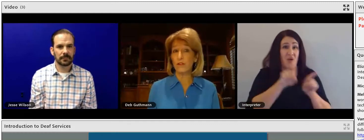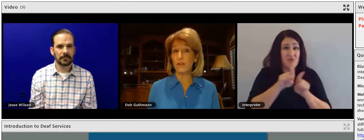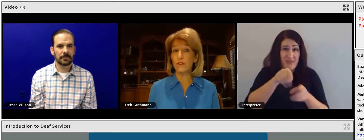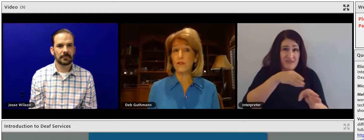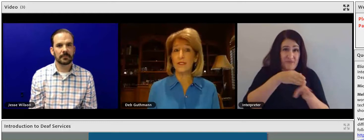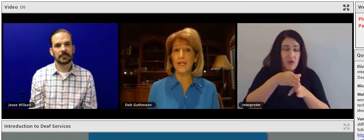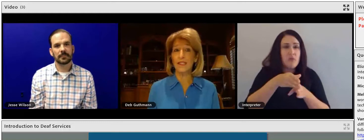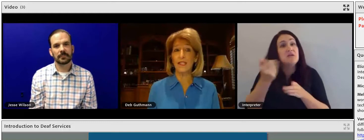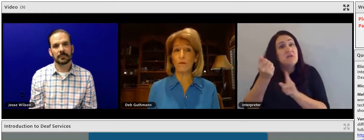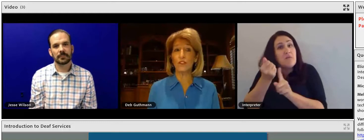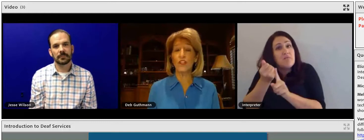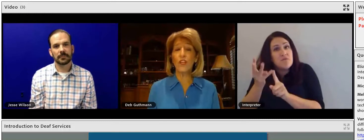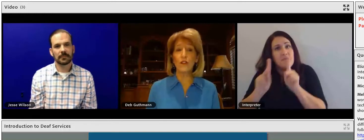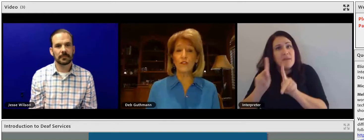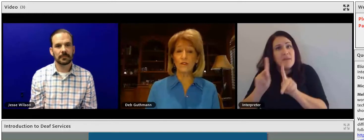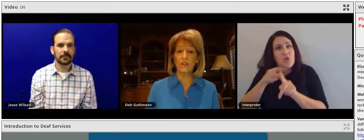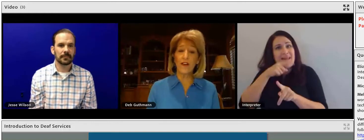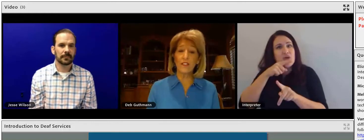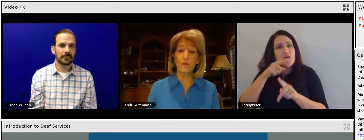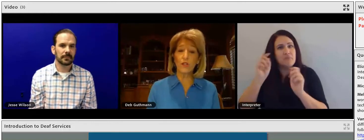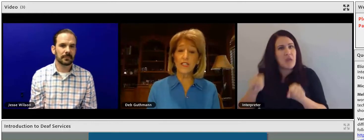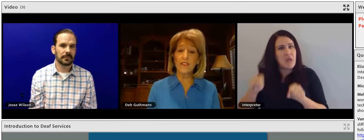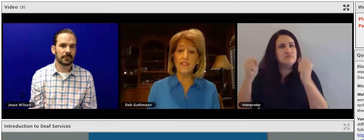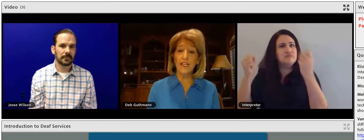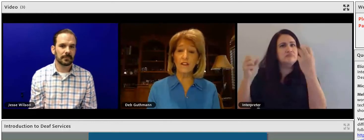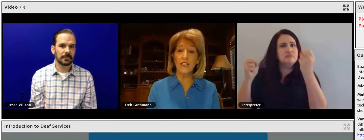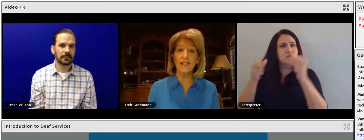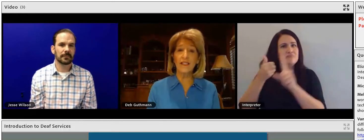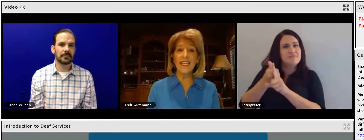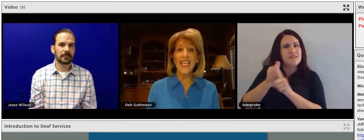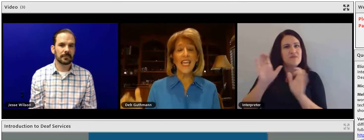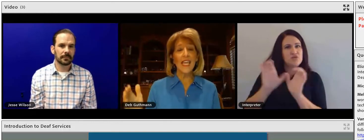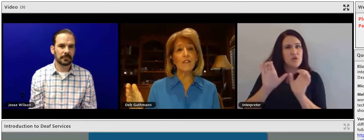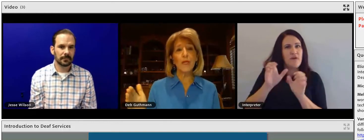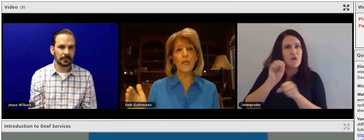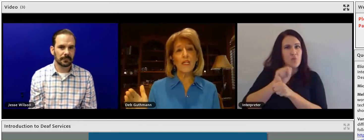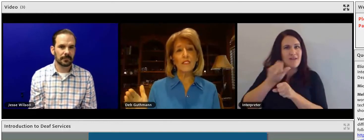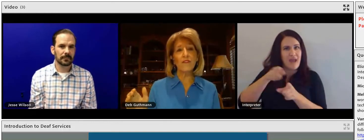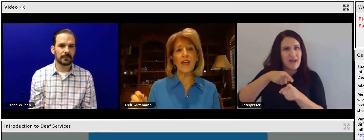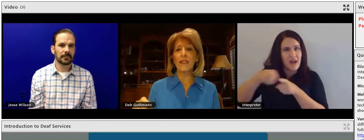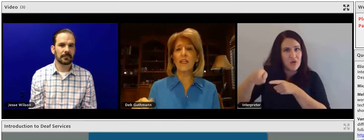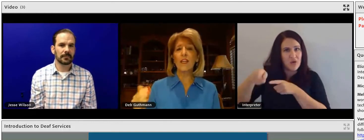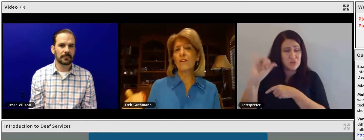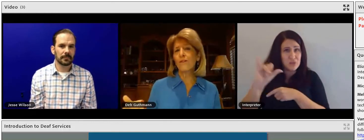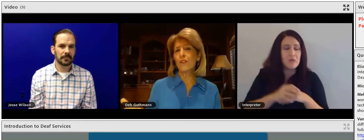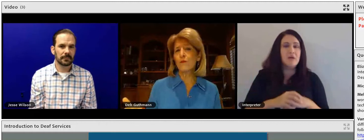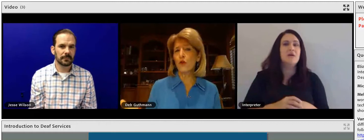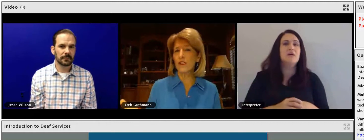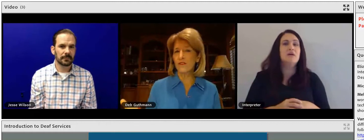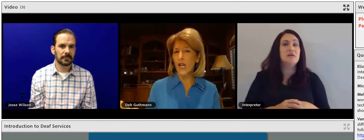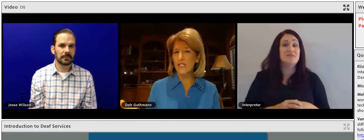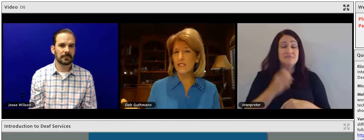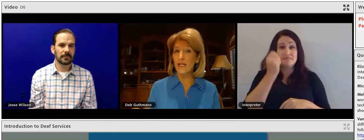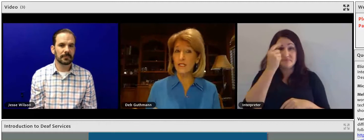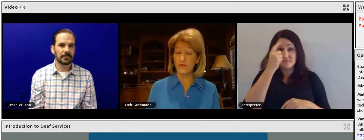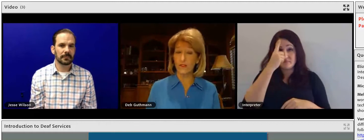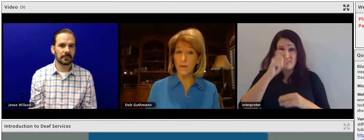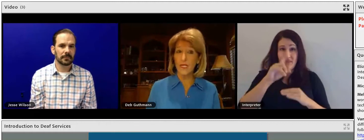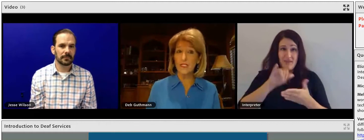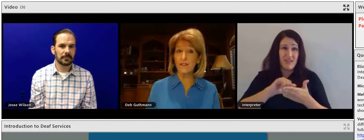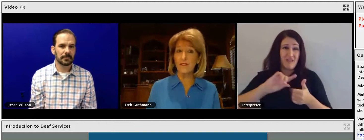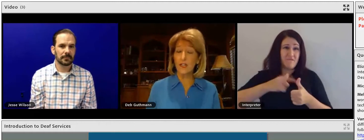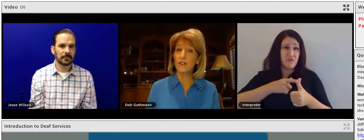of hearing people who are fluent in sign language, who are certified to work in this area. And because of that, the first point